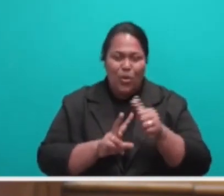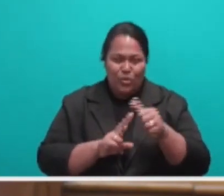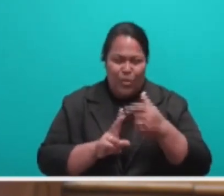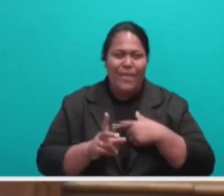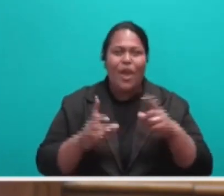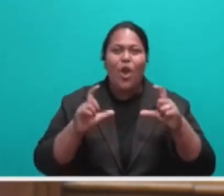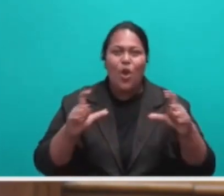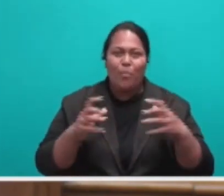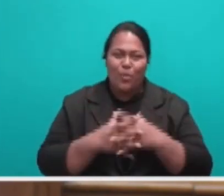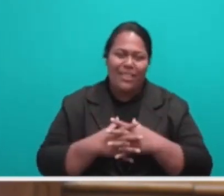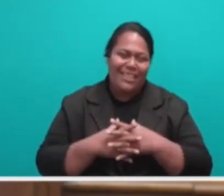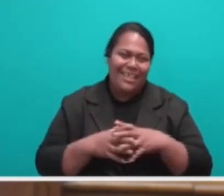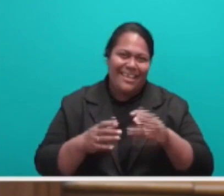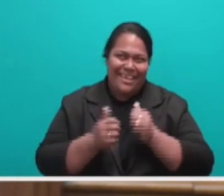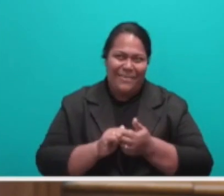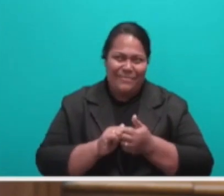Games. So